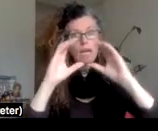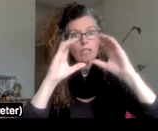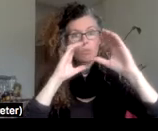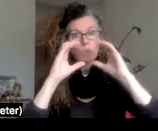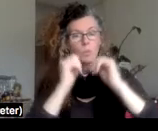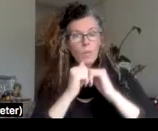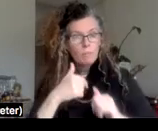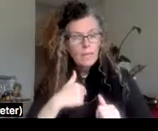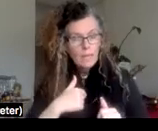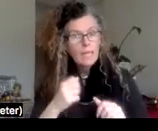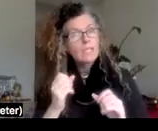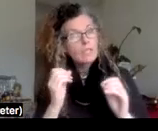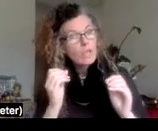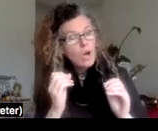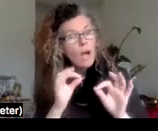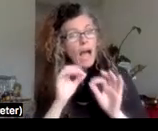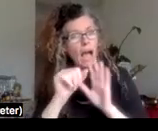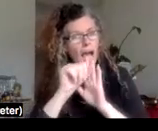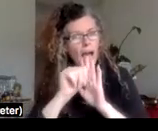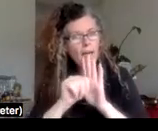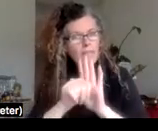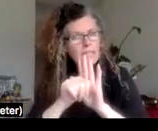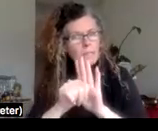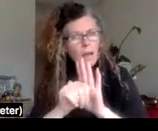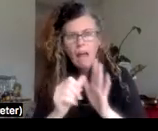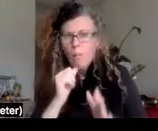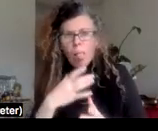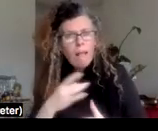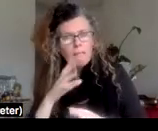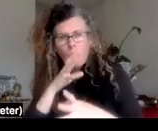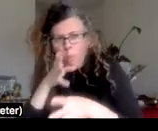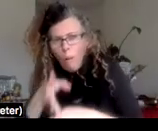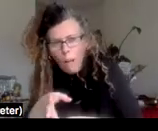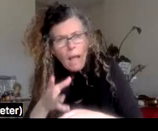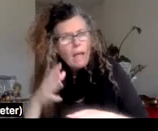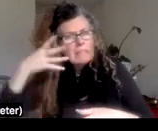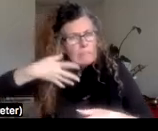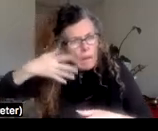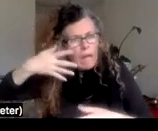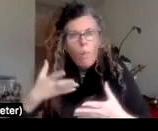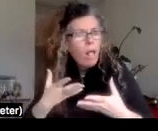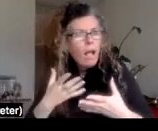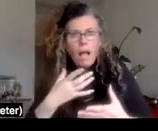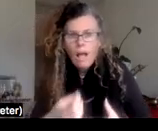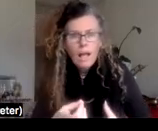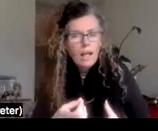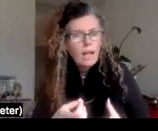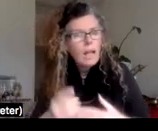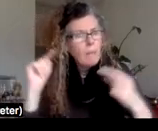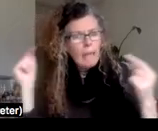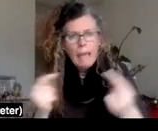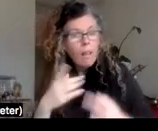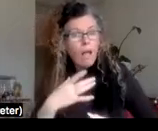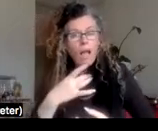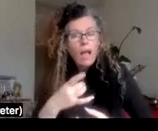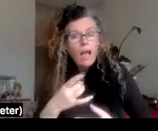me. So I have symptoms. I don't like to throw up. I don't like to sweat. I don't like to have pain. However, that's